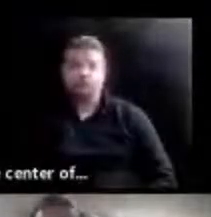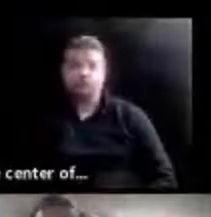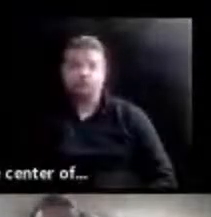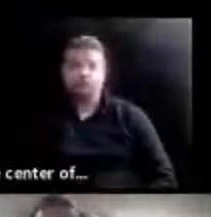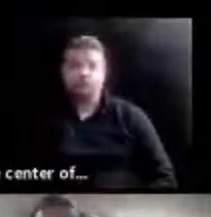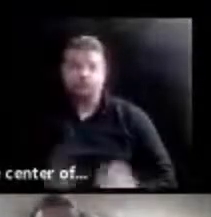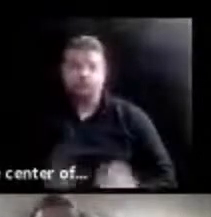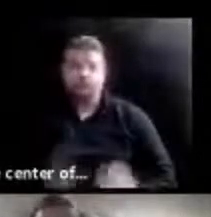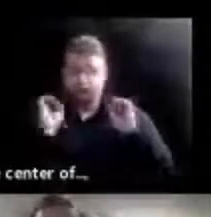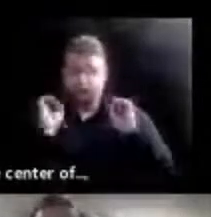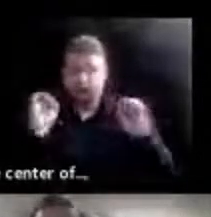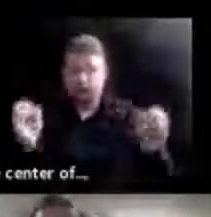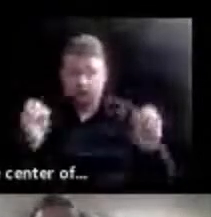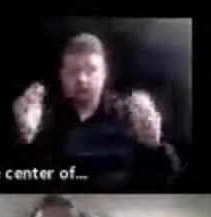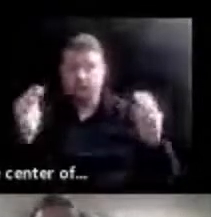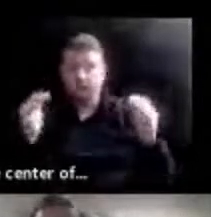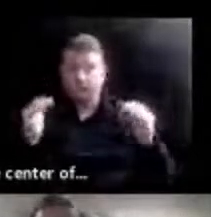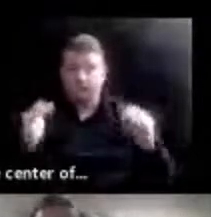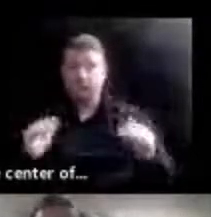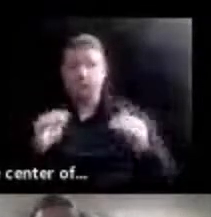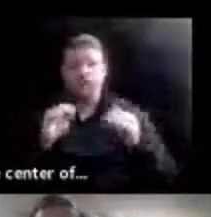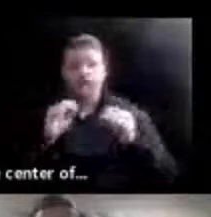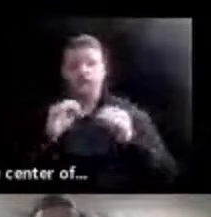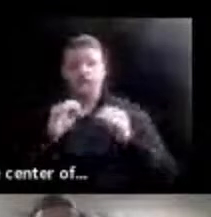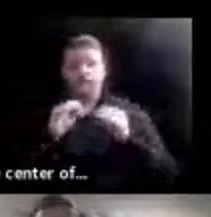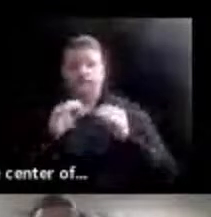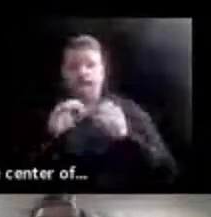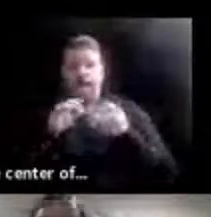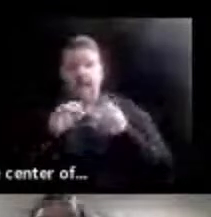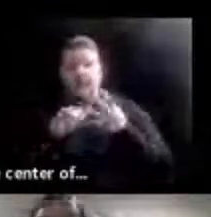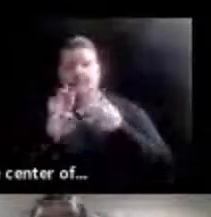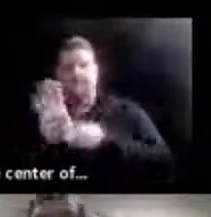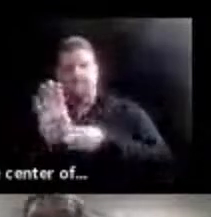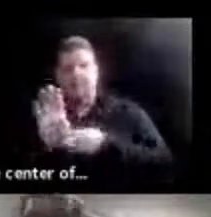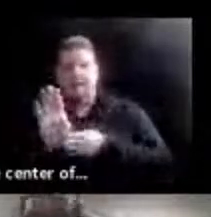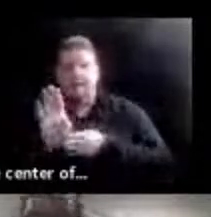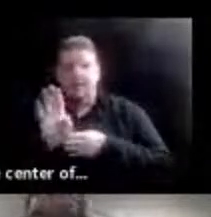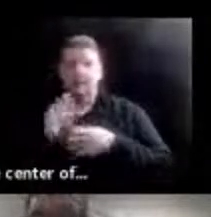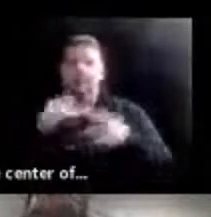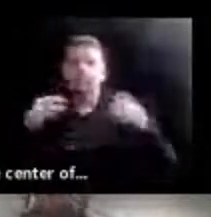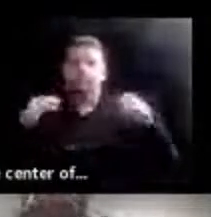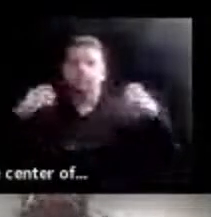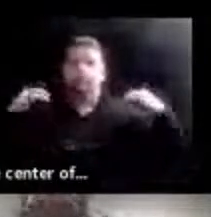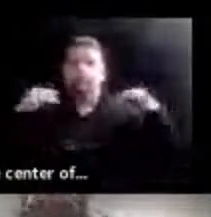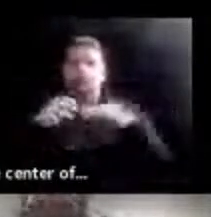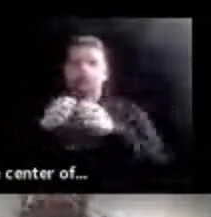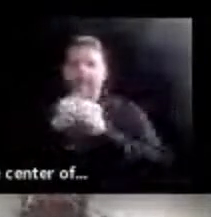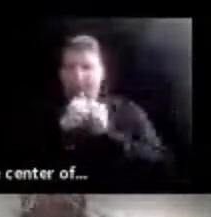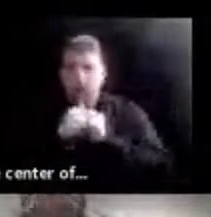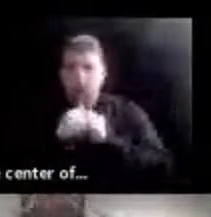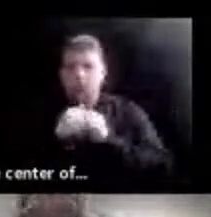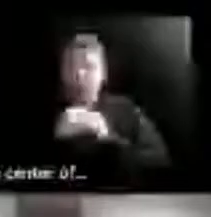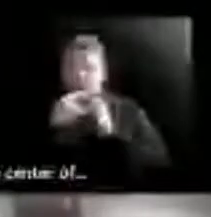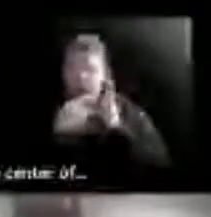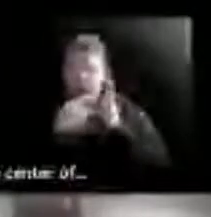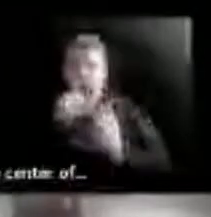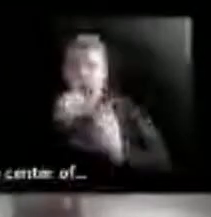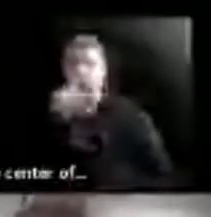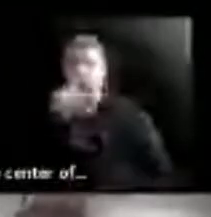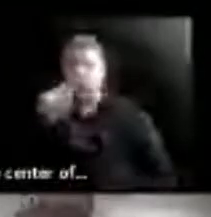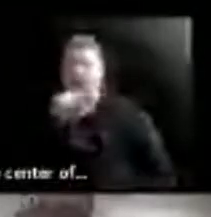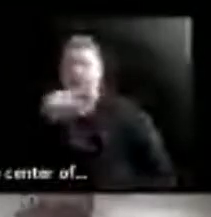Hearing none, we'll move to sub-item B, which is the social gathering limitation regulation, which is